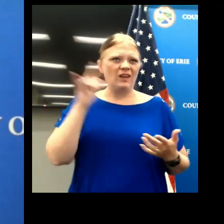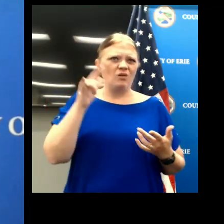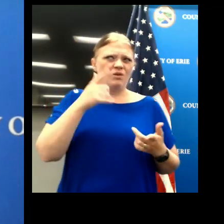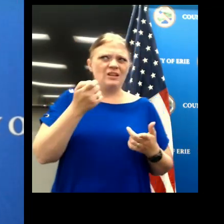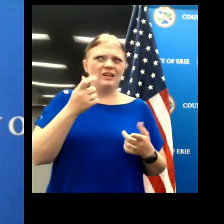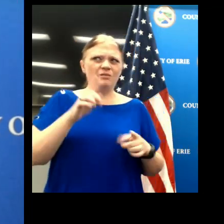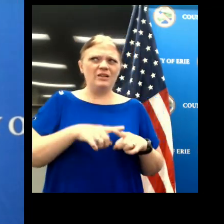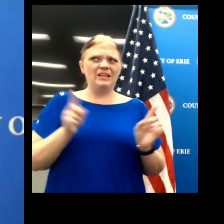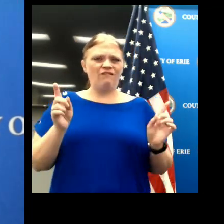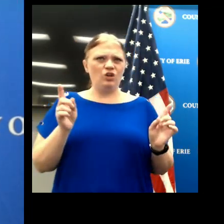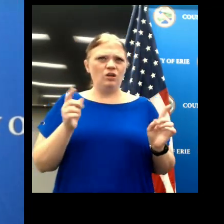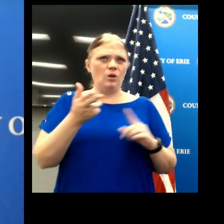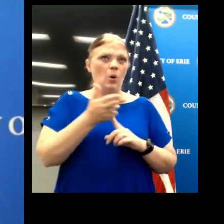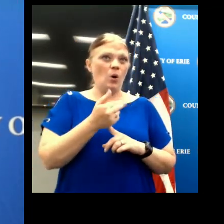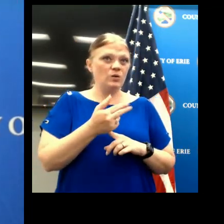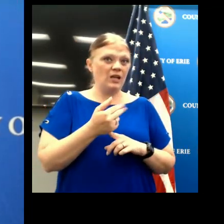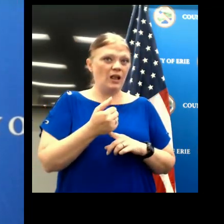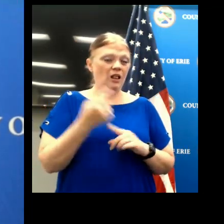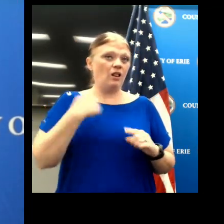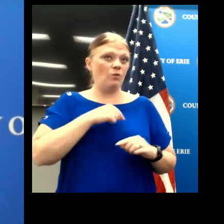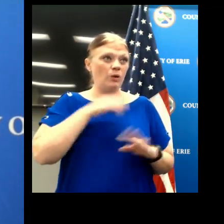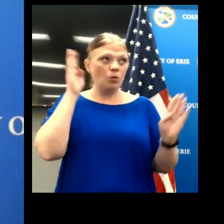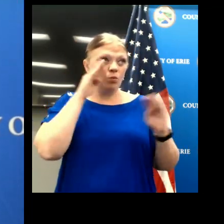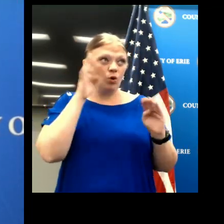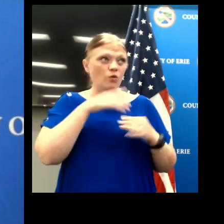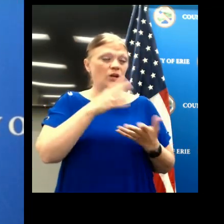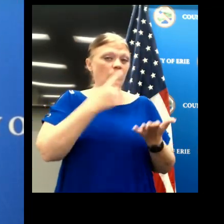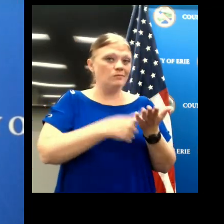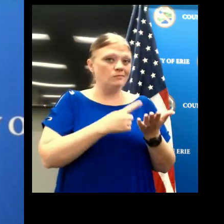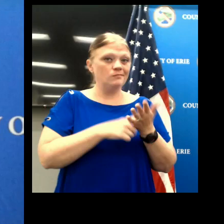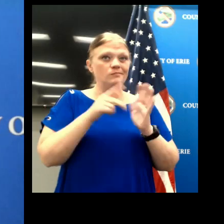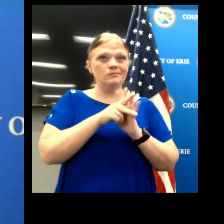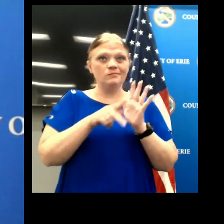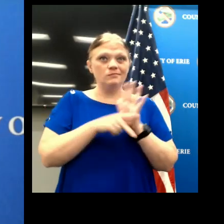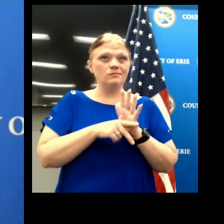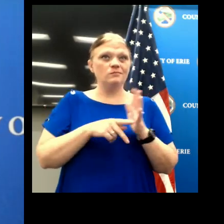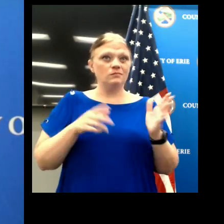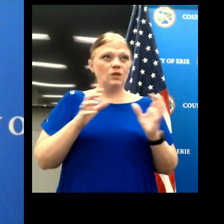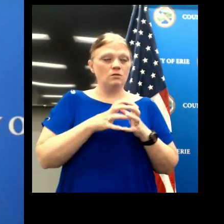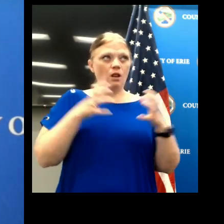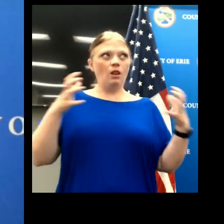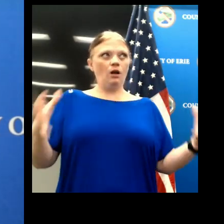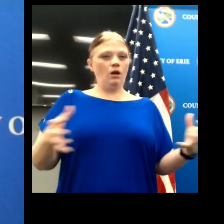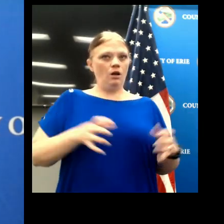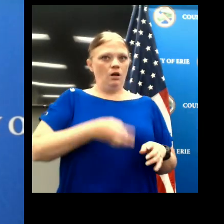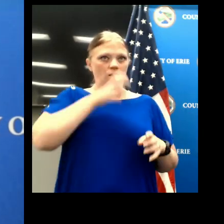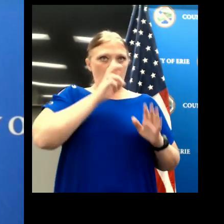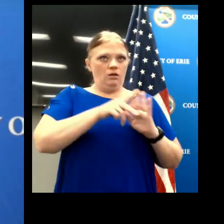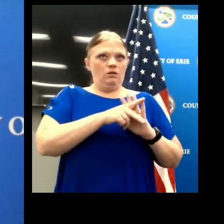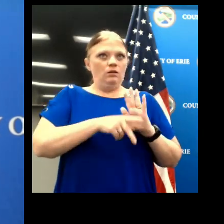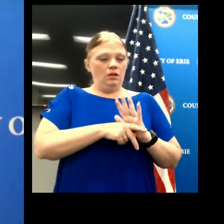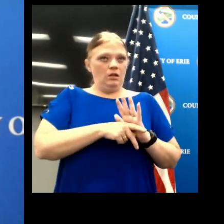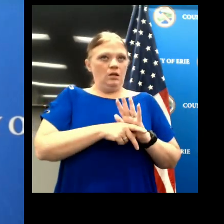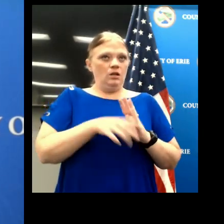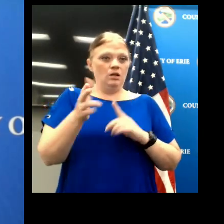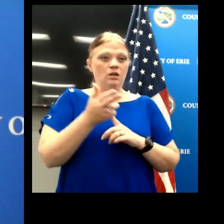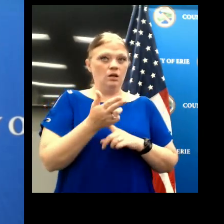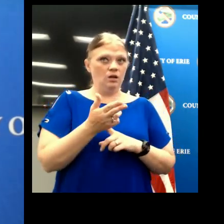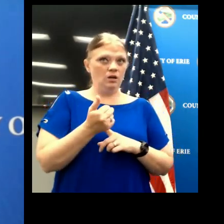different. Hotel, we were worried. We talked about the protocols, and there's tremendous protocols with that, such that a